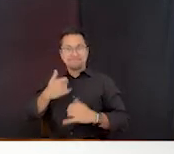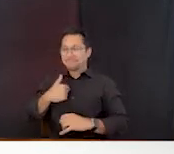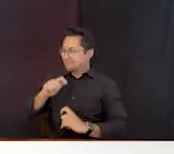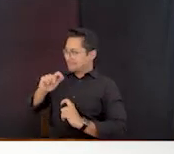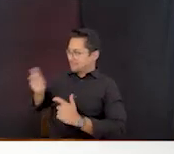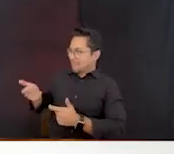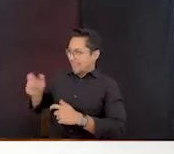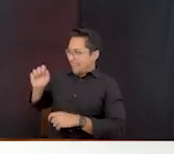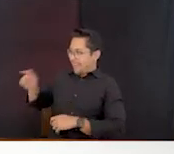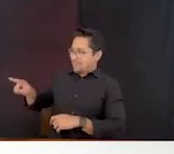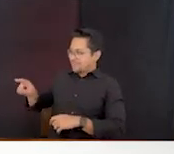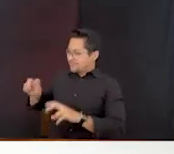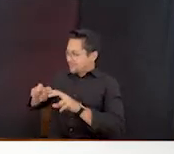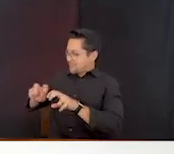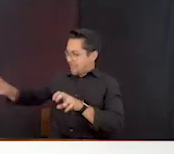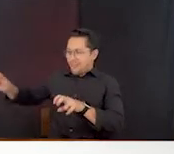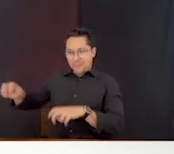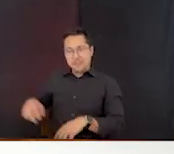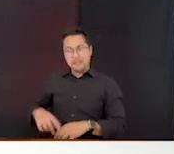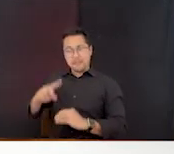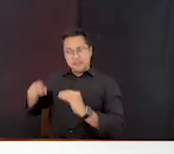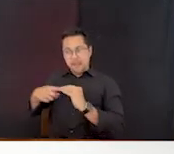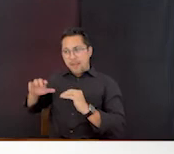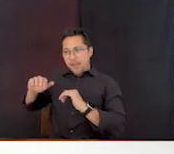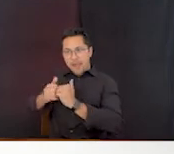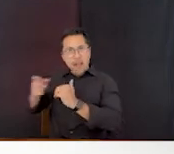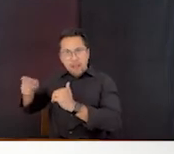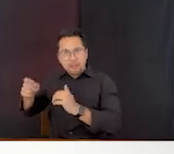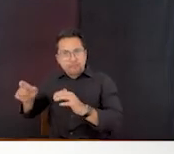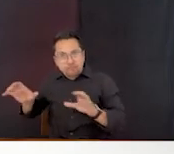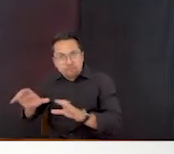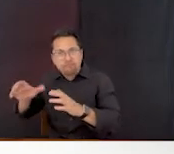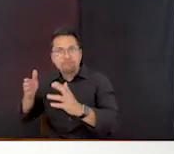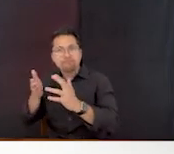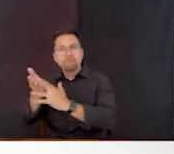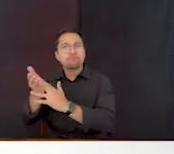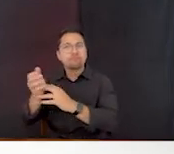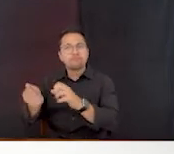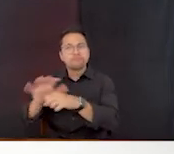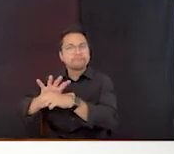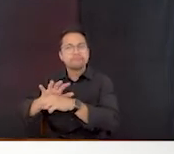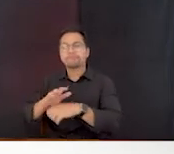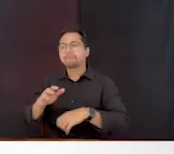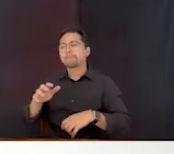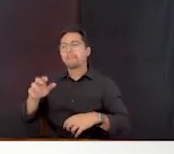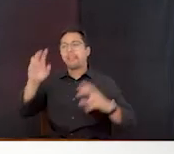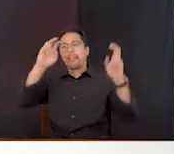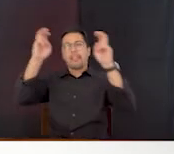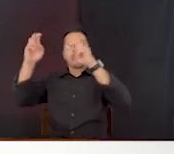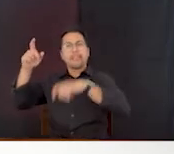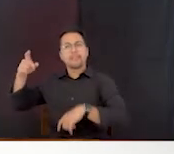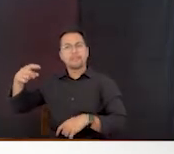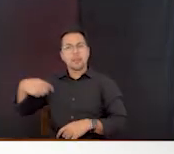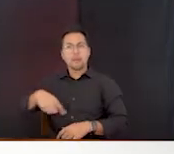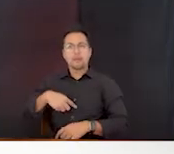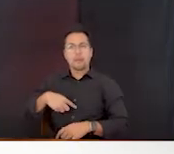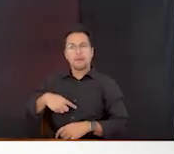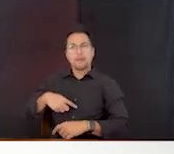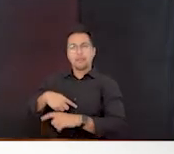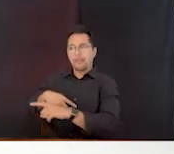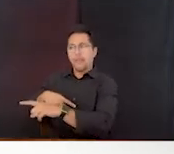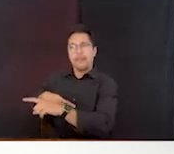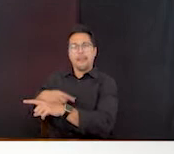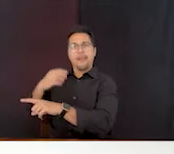will be more illustrative than the small sample we collected. So I'm going to stop talking now.